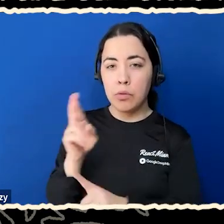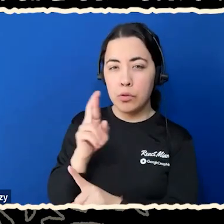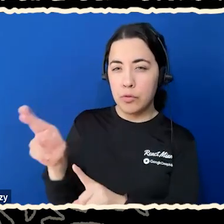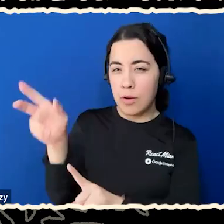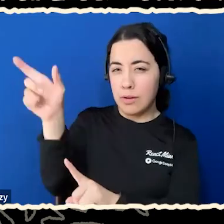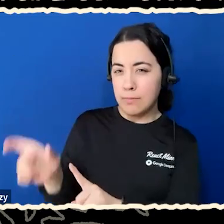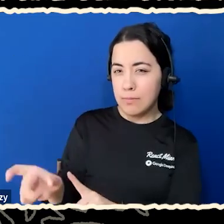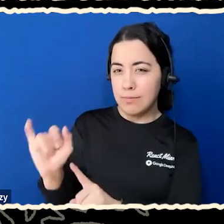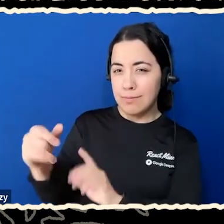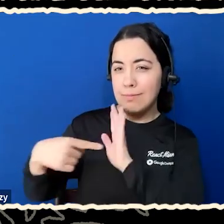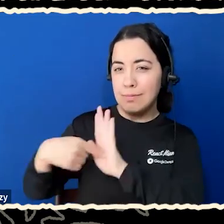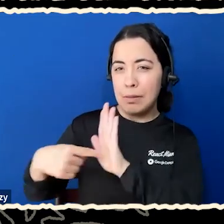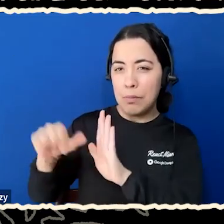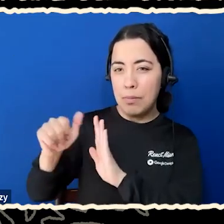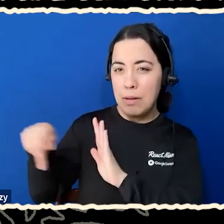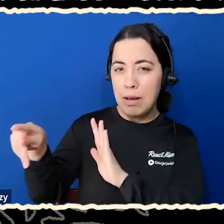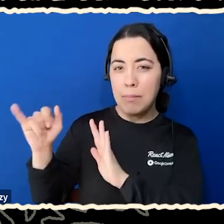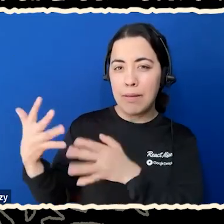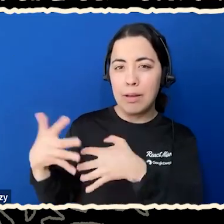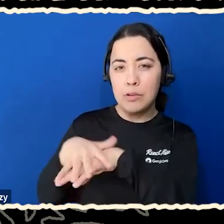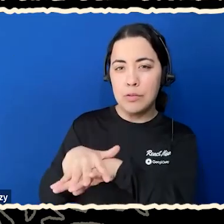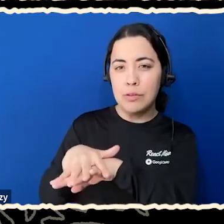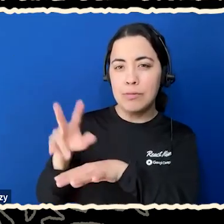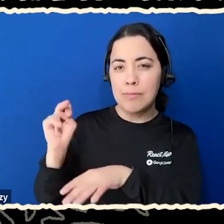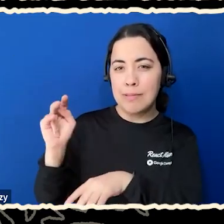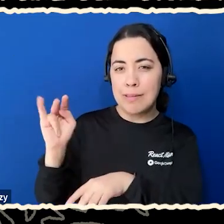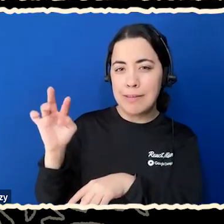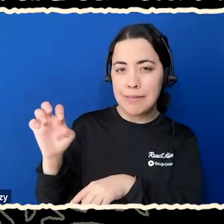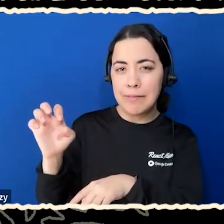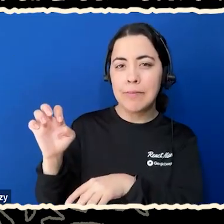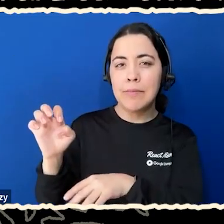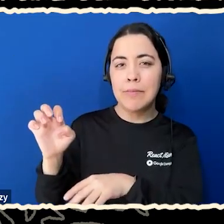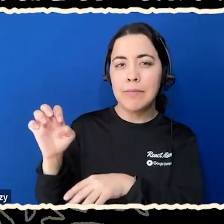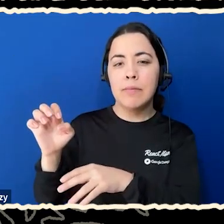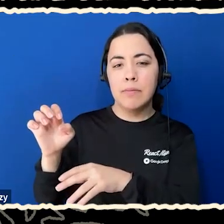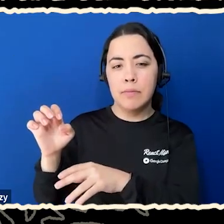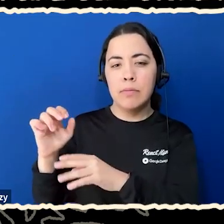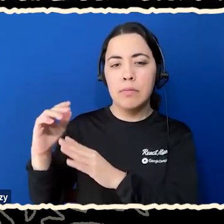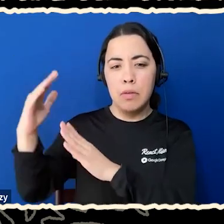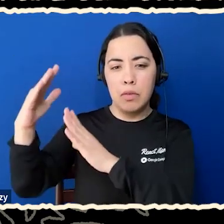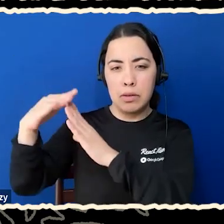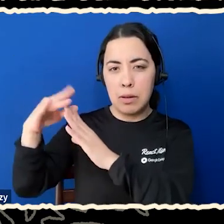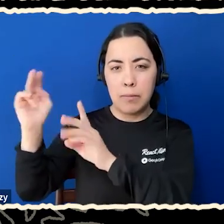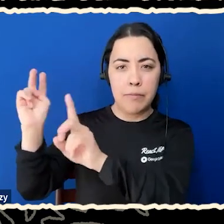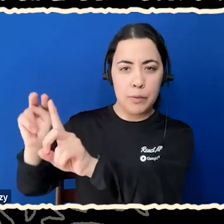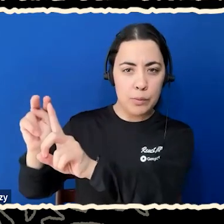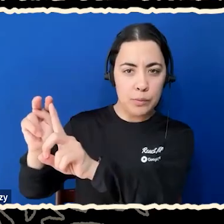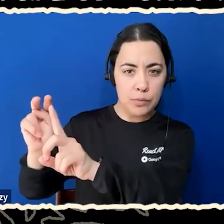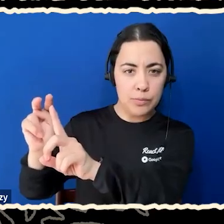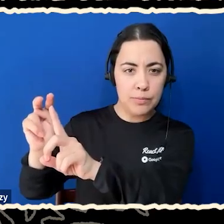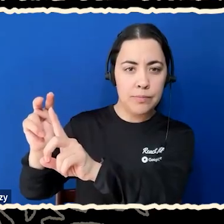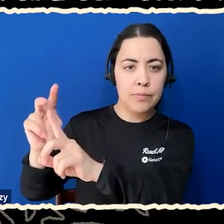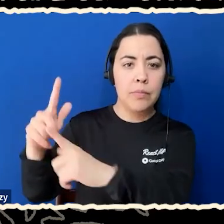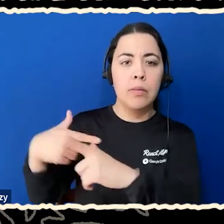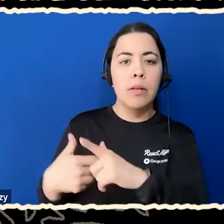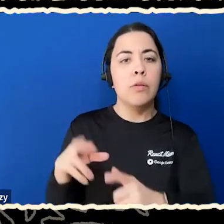demo application which integrates native views to the top in SwiftUI and React